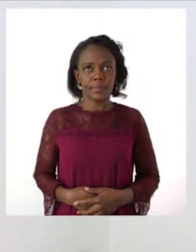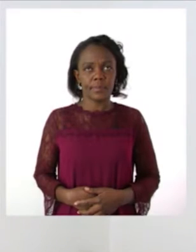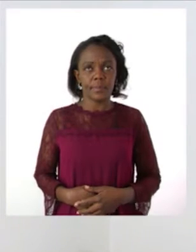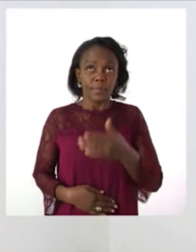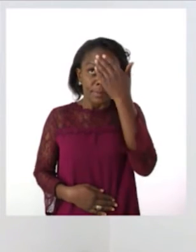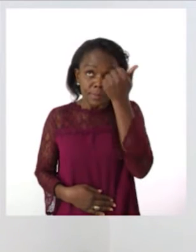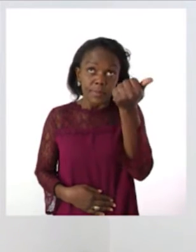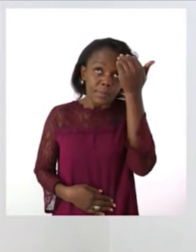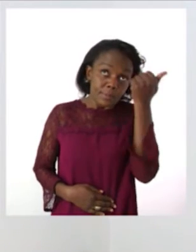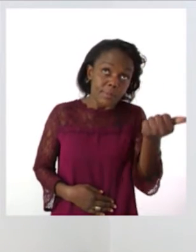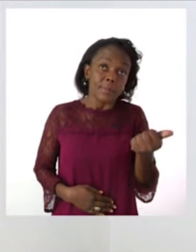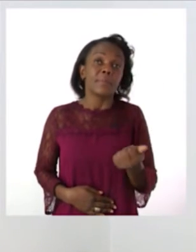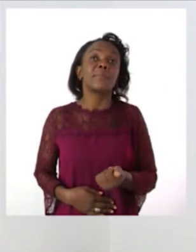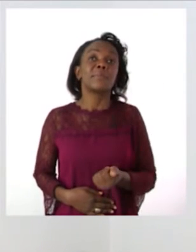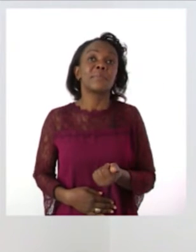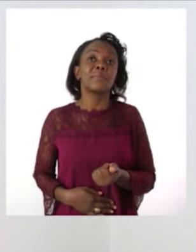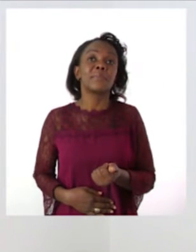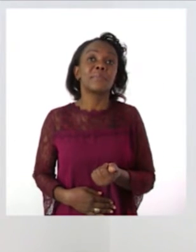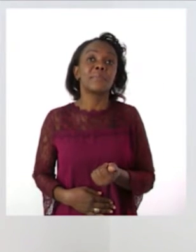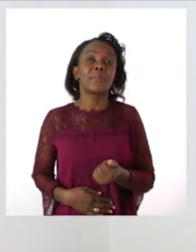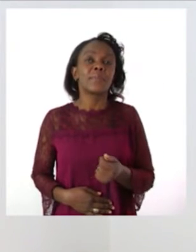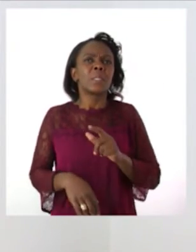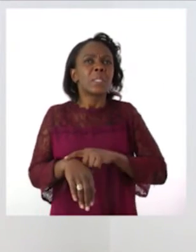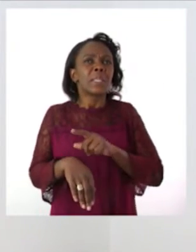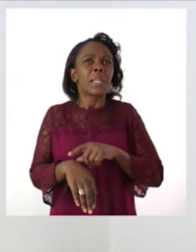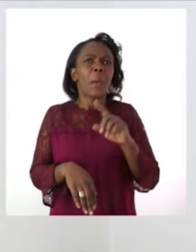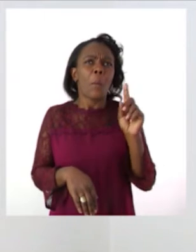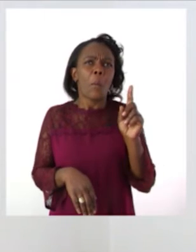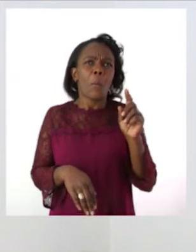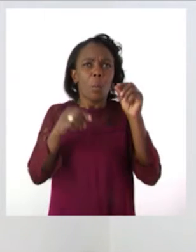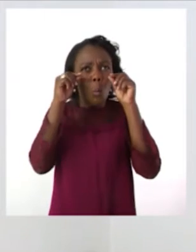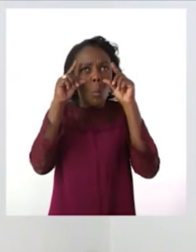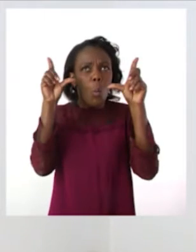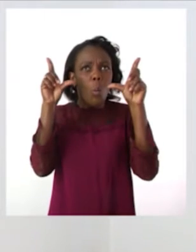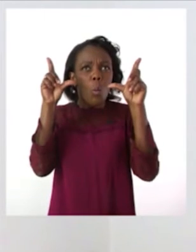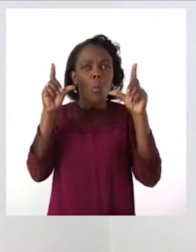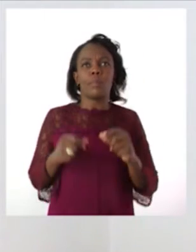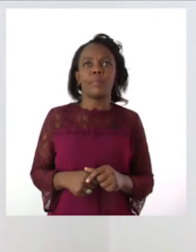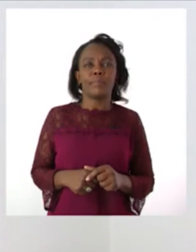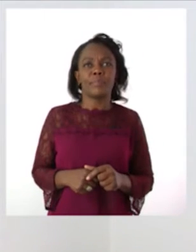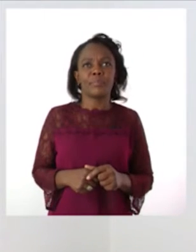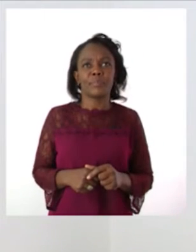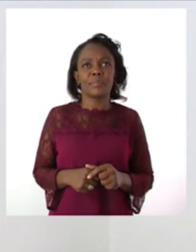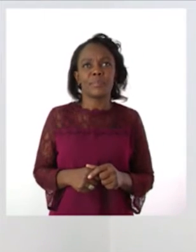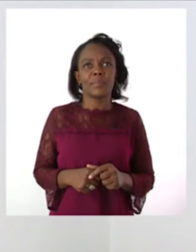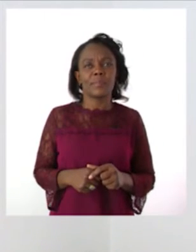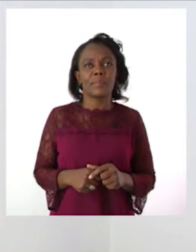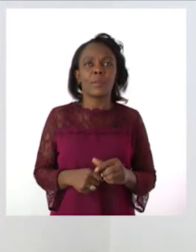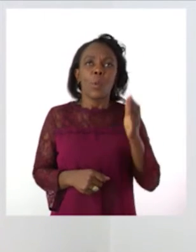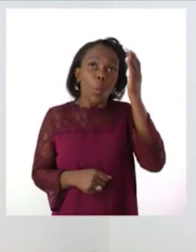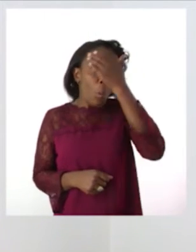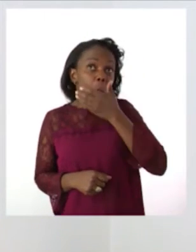Good morning, learners. What time did you wake up today? All right, I hope you have washed your